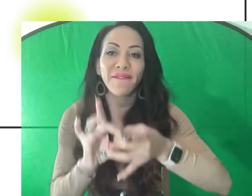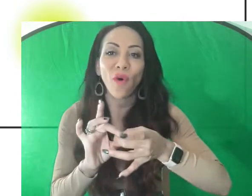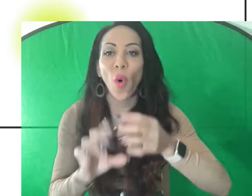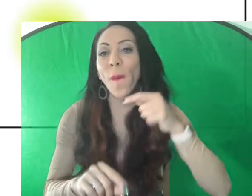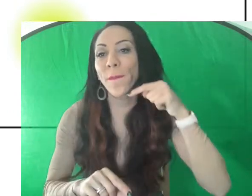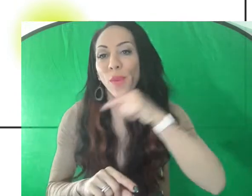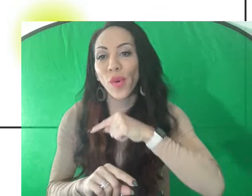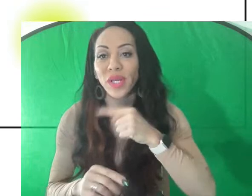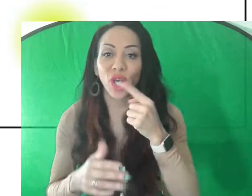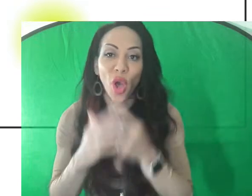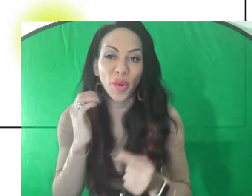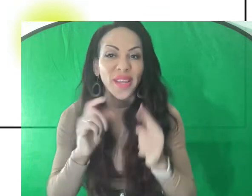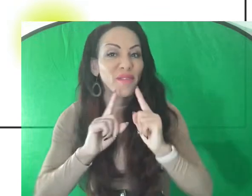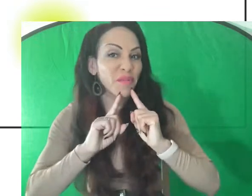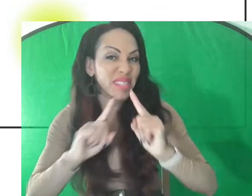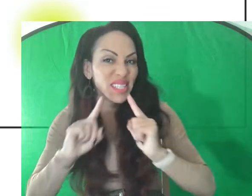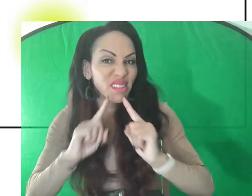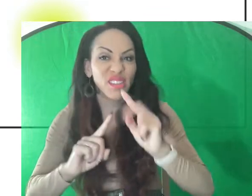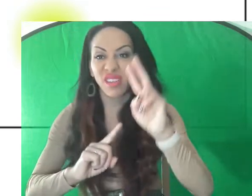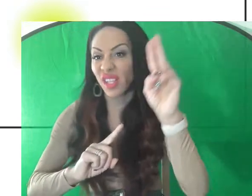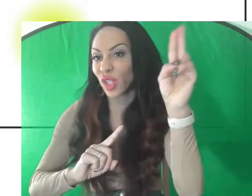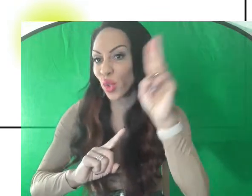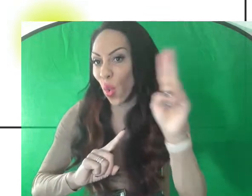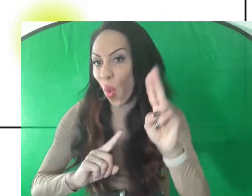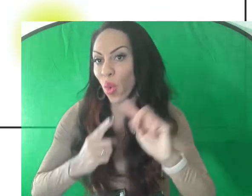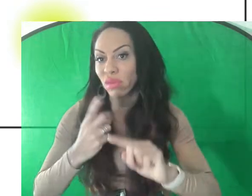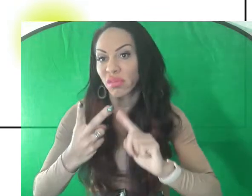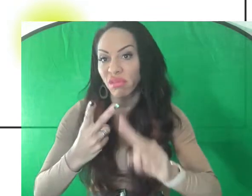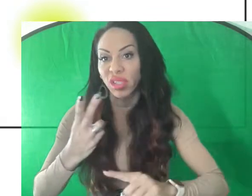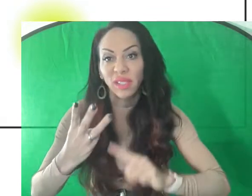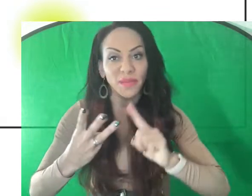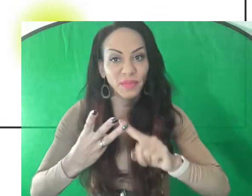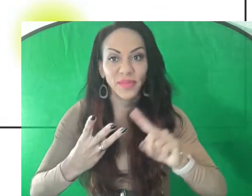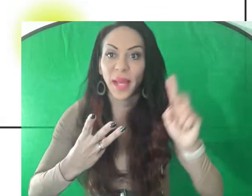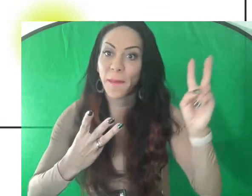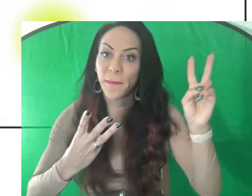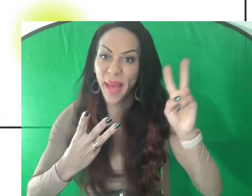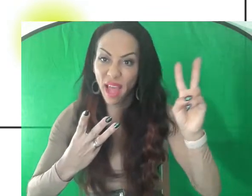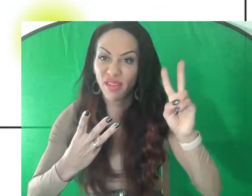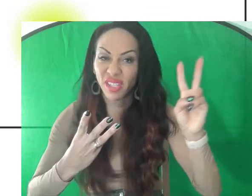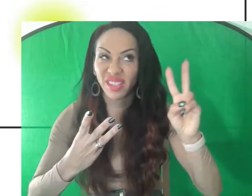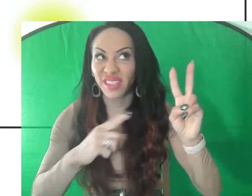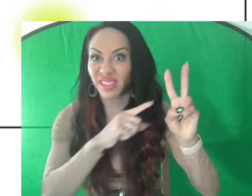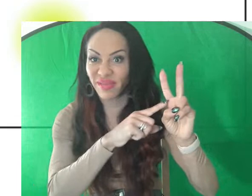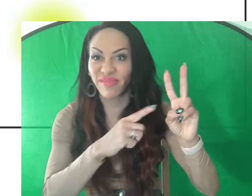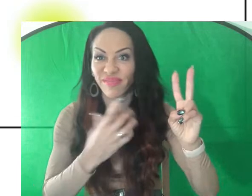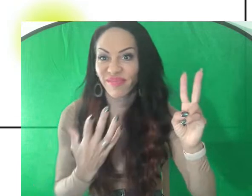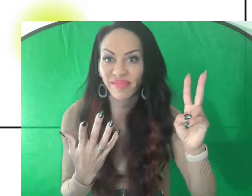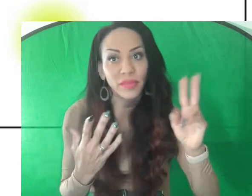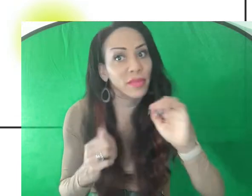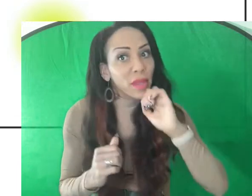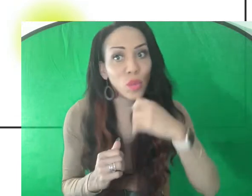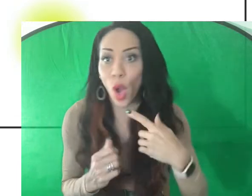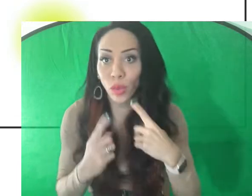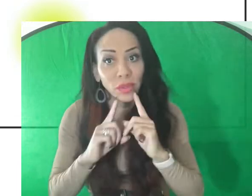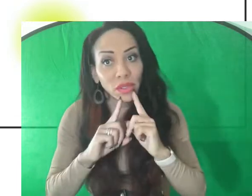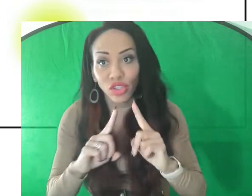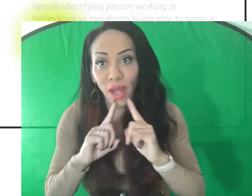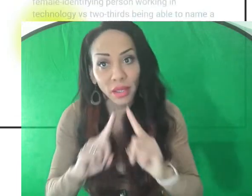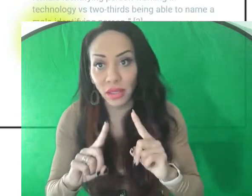amongst teachers, schools, and as Sue said, there's also about with parents. And they're just much less likely to suggest it as an option